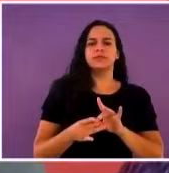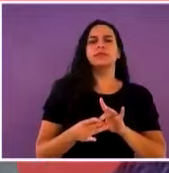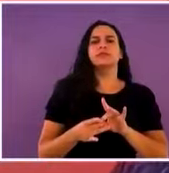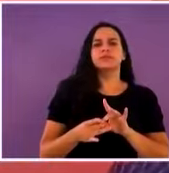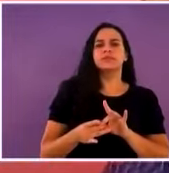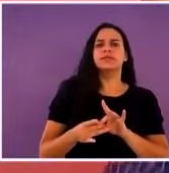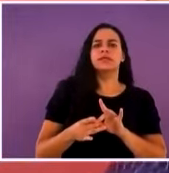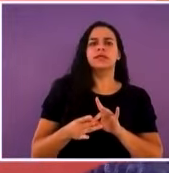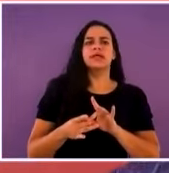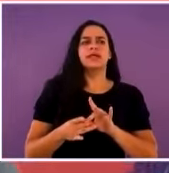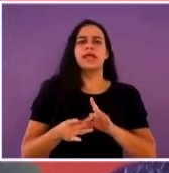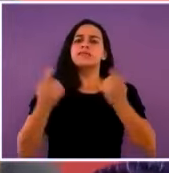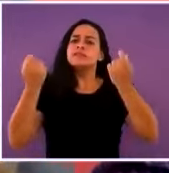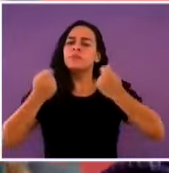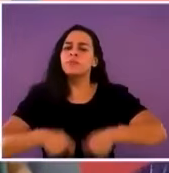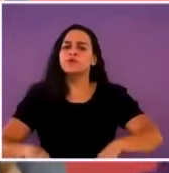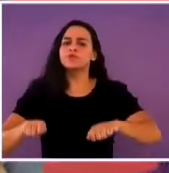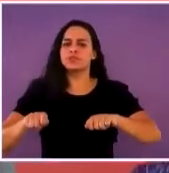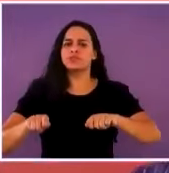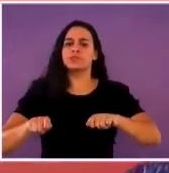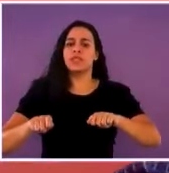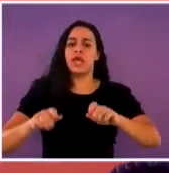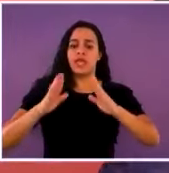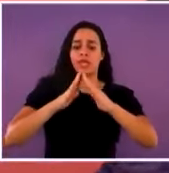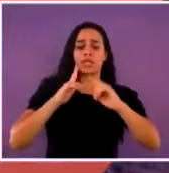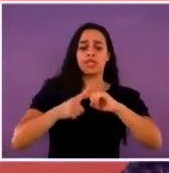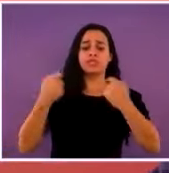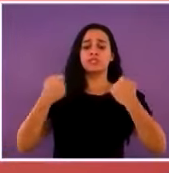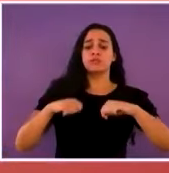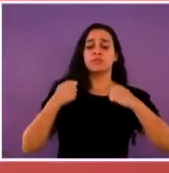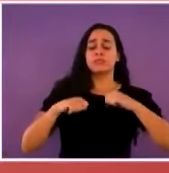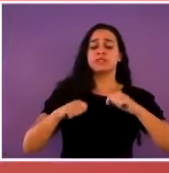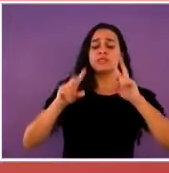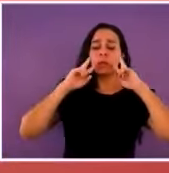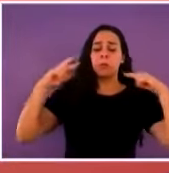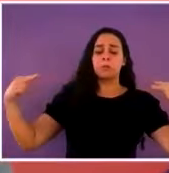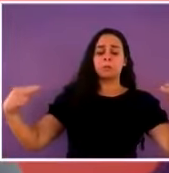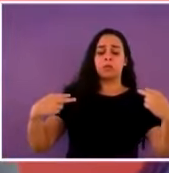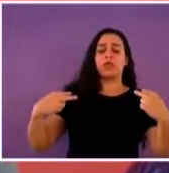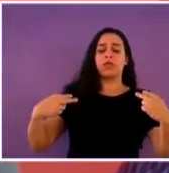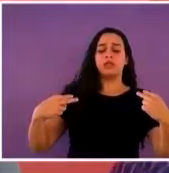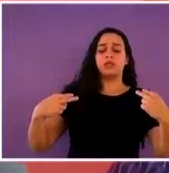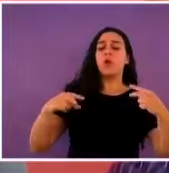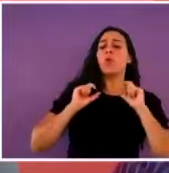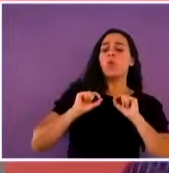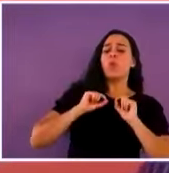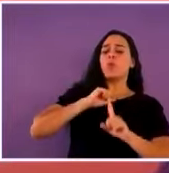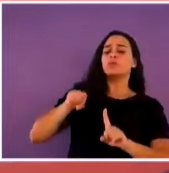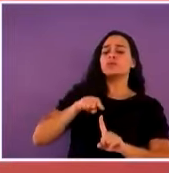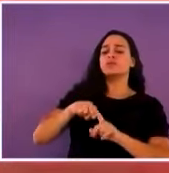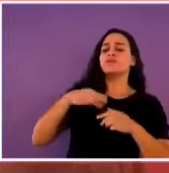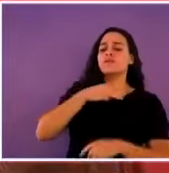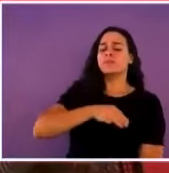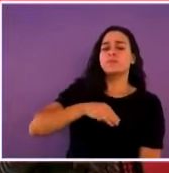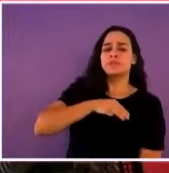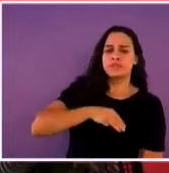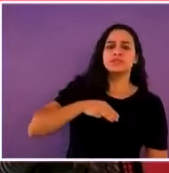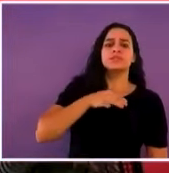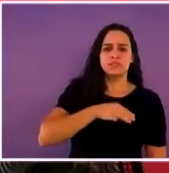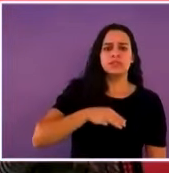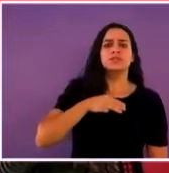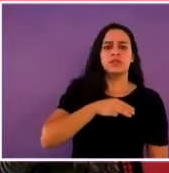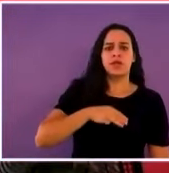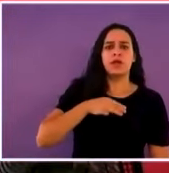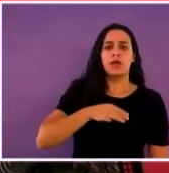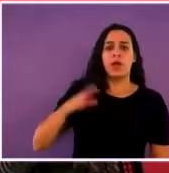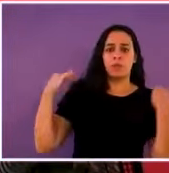ele fala sobre a necessidade da igreja redescobrir a sua tarefa missionária. He doesn't have in mind the biblical view of